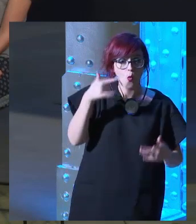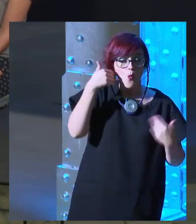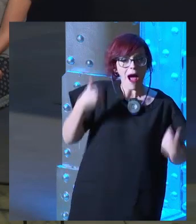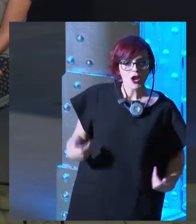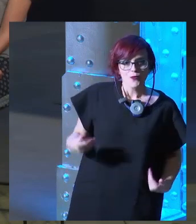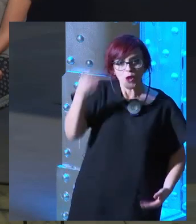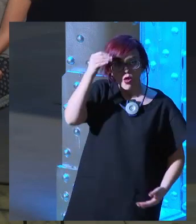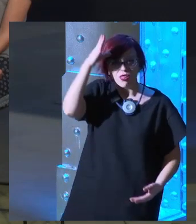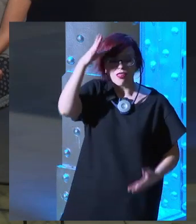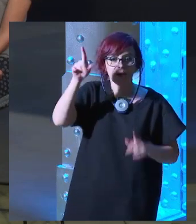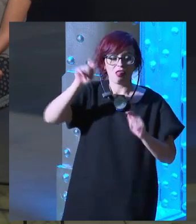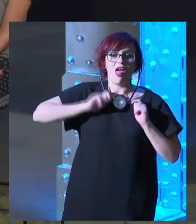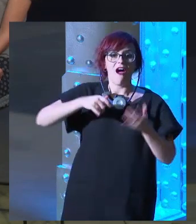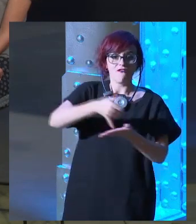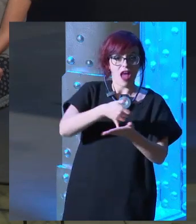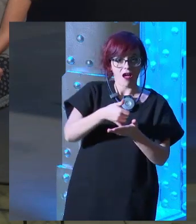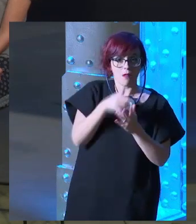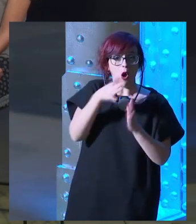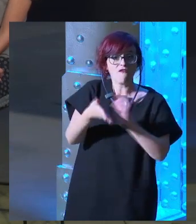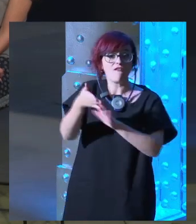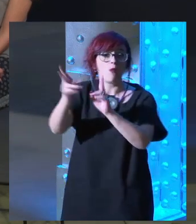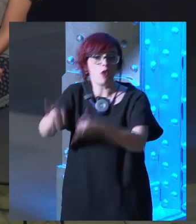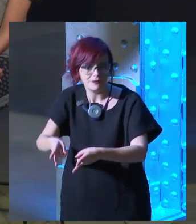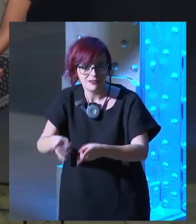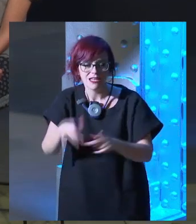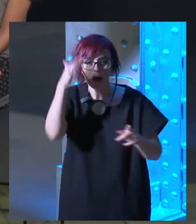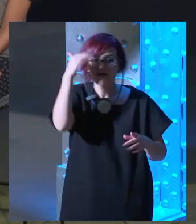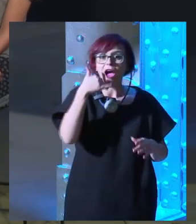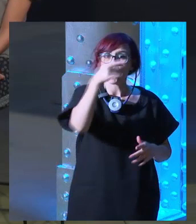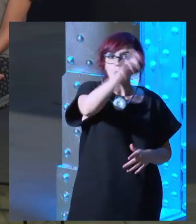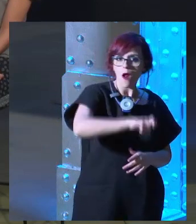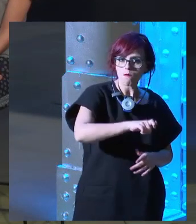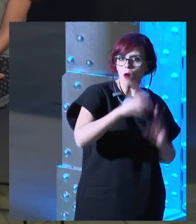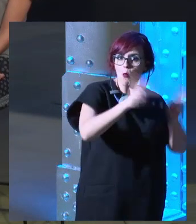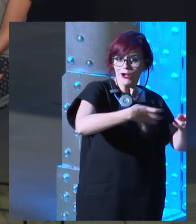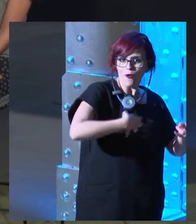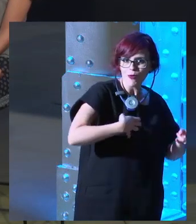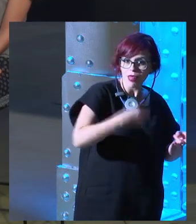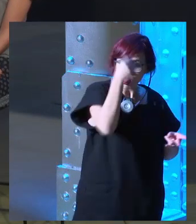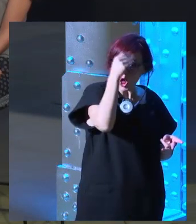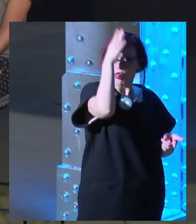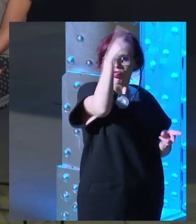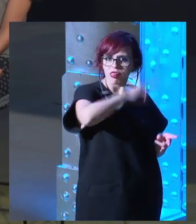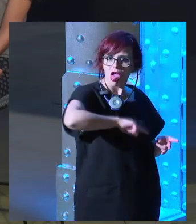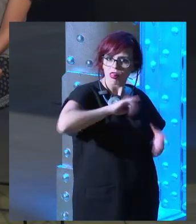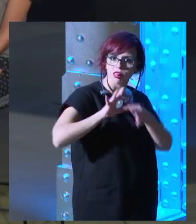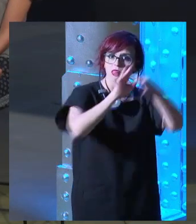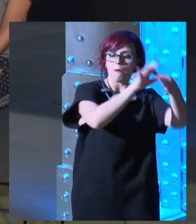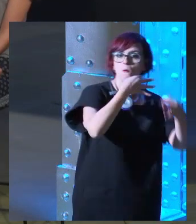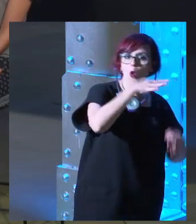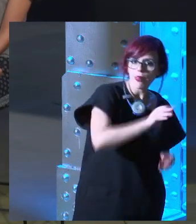up being blue sky thinking, but if that were to happen, if we were able to upload consciousness out of the